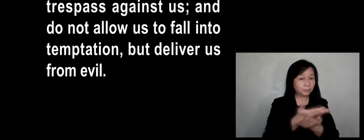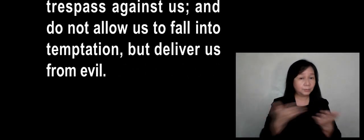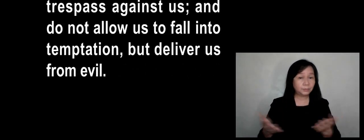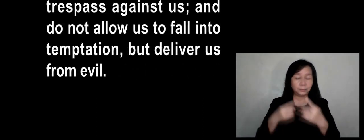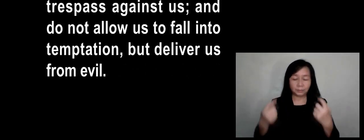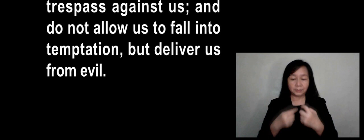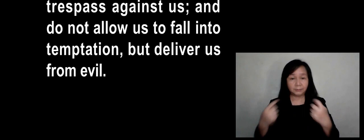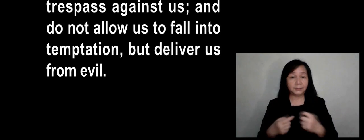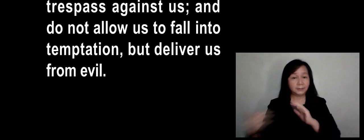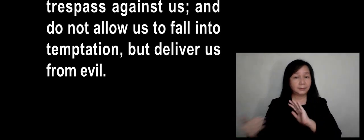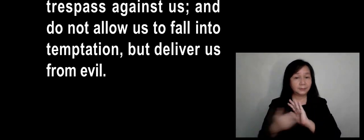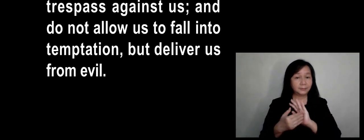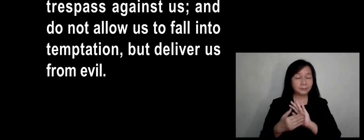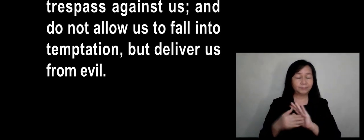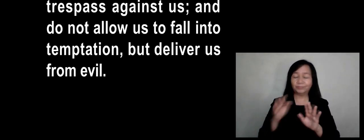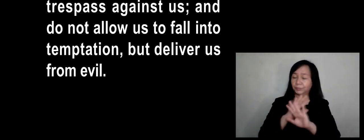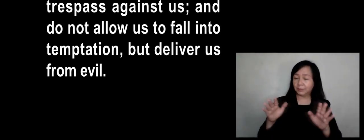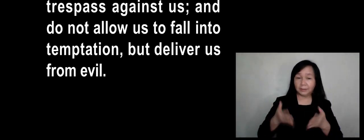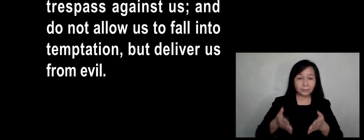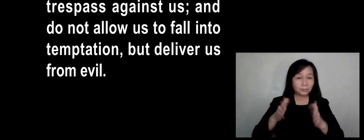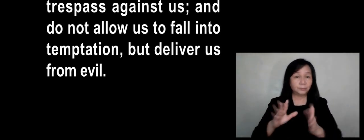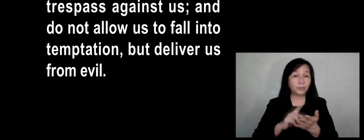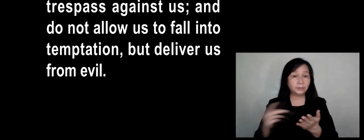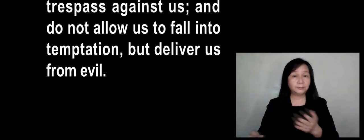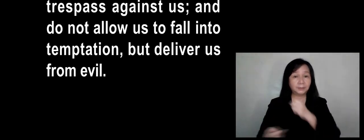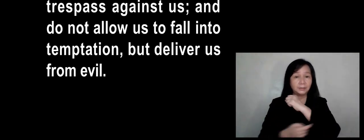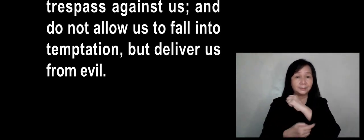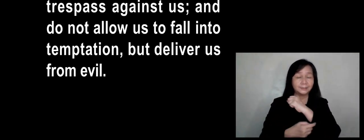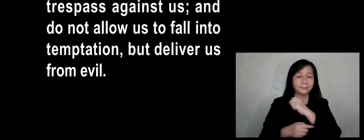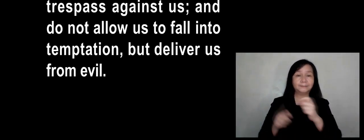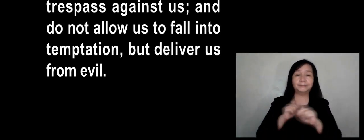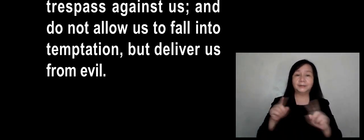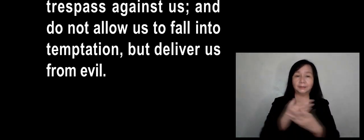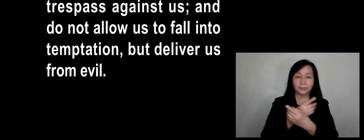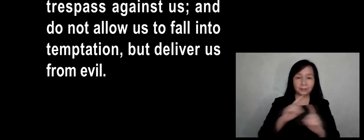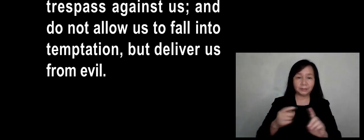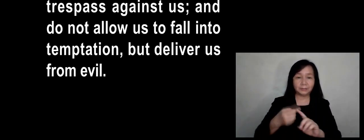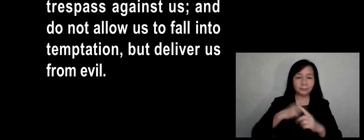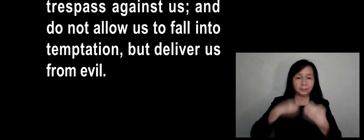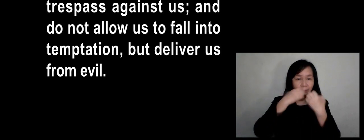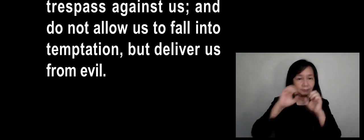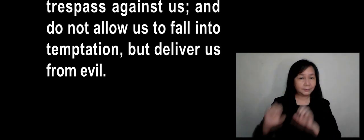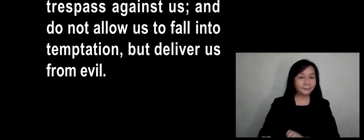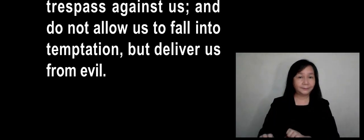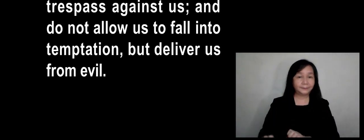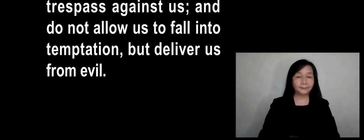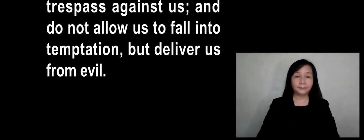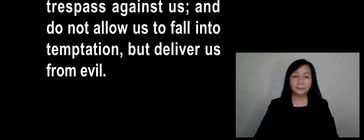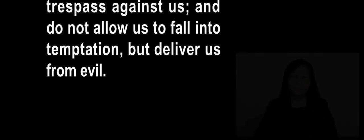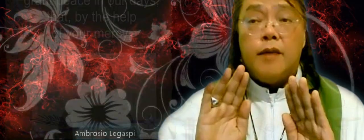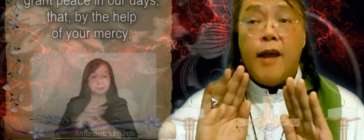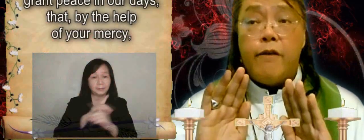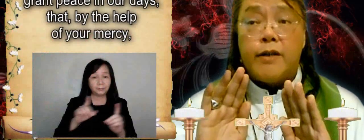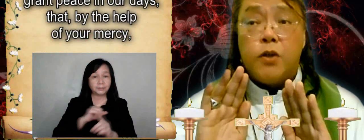forgive those who trespass against us. And do not allow us to fall into temptation, but deliver us